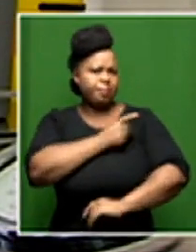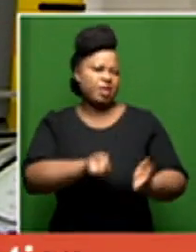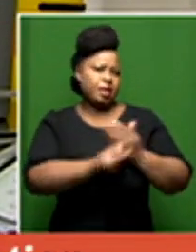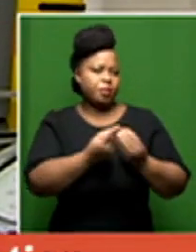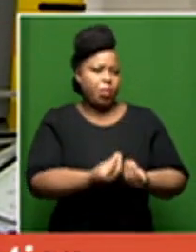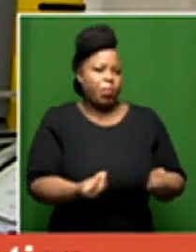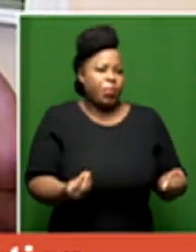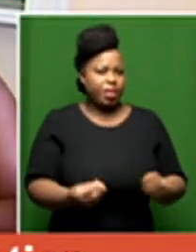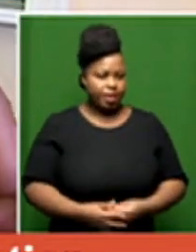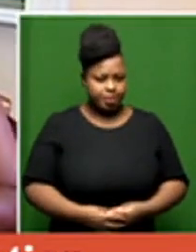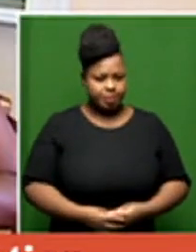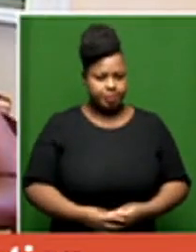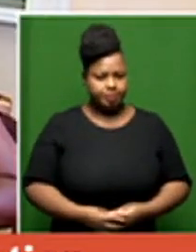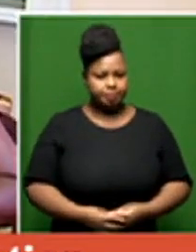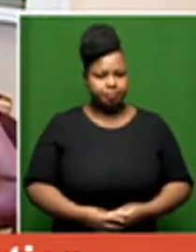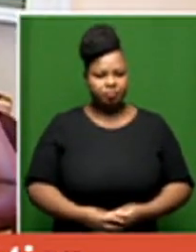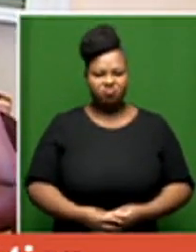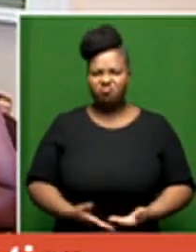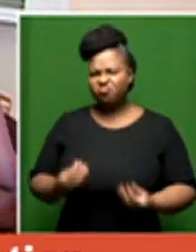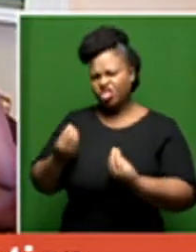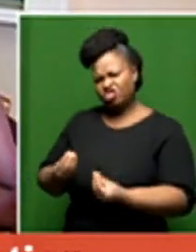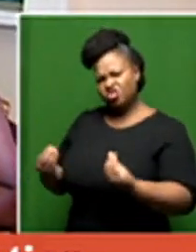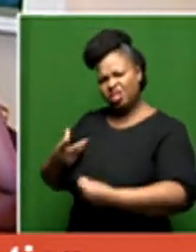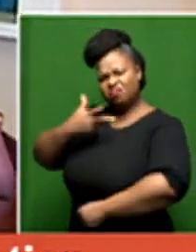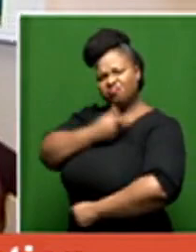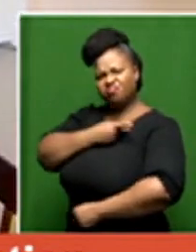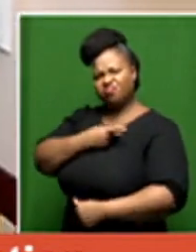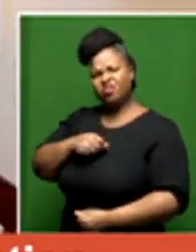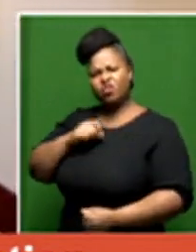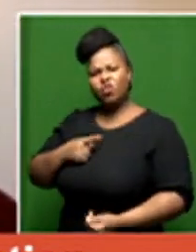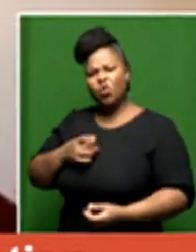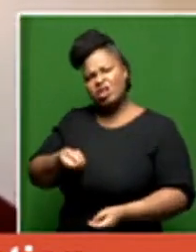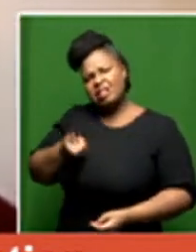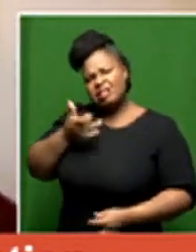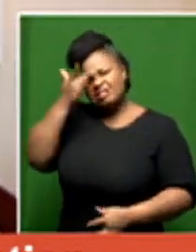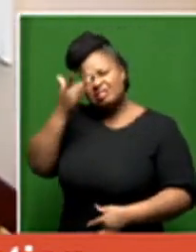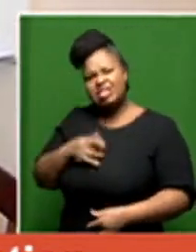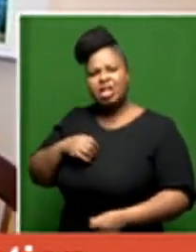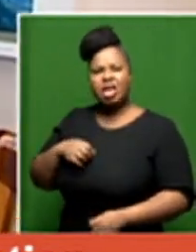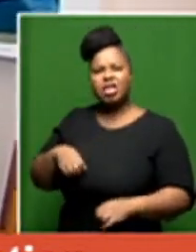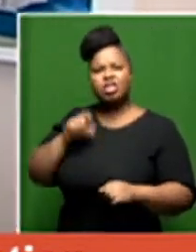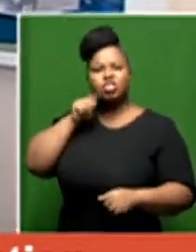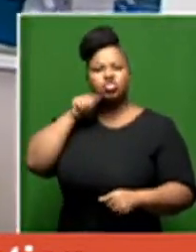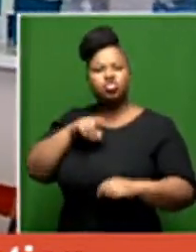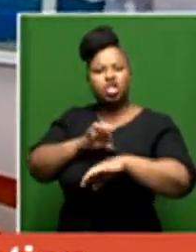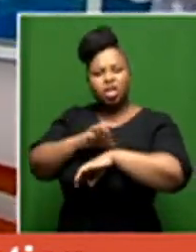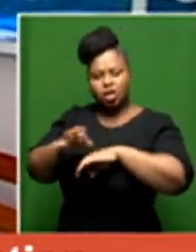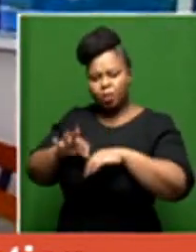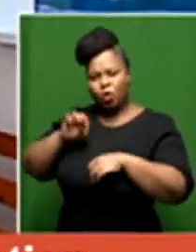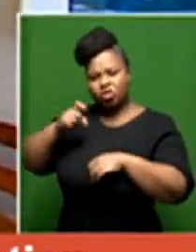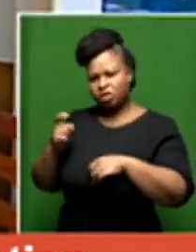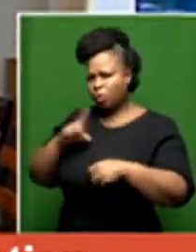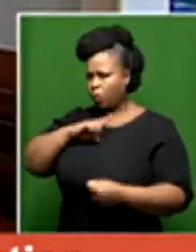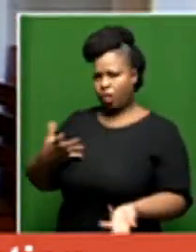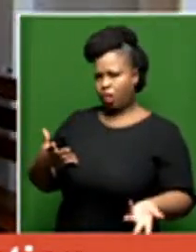vaccinations for the children. Why should children vaccinate against mild diseases like chickenpox? It is